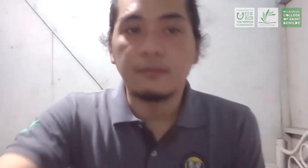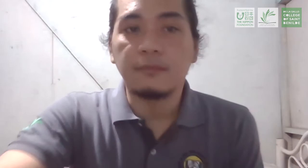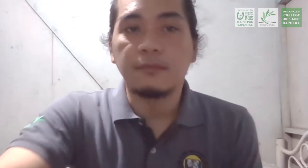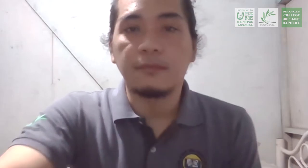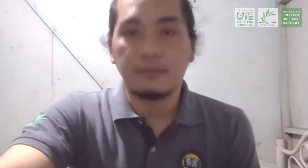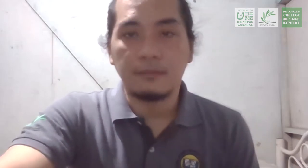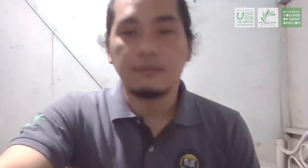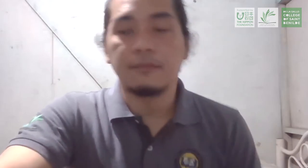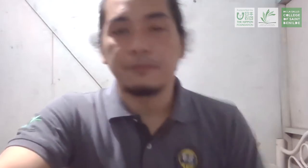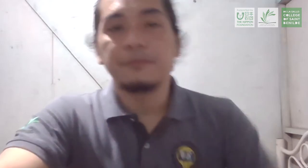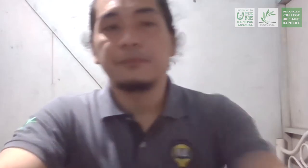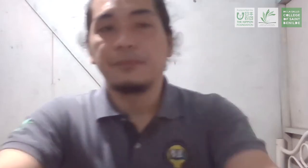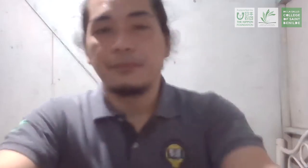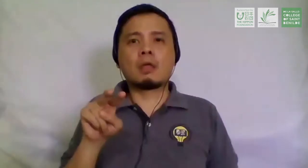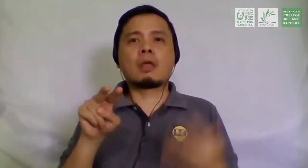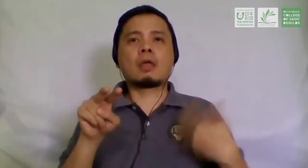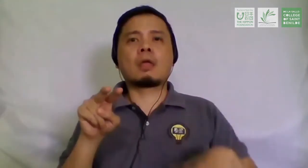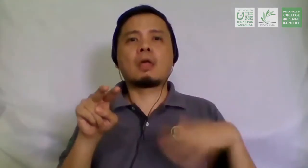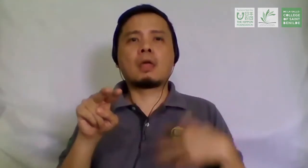Peeps?